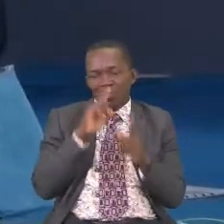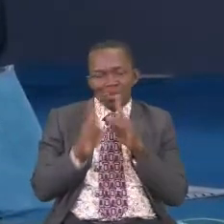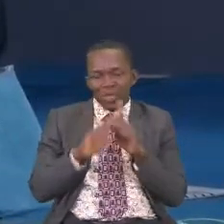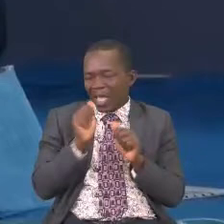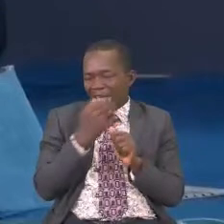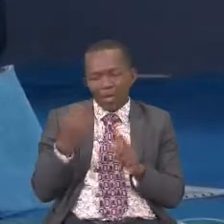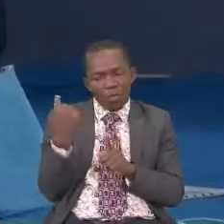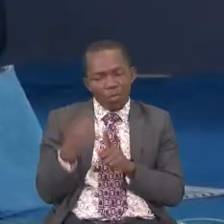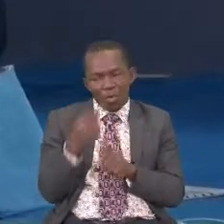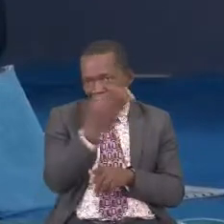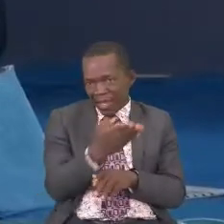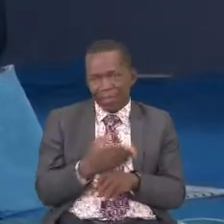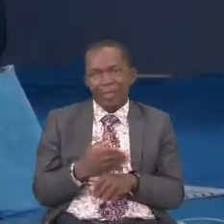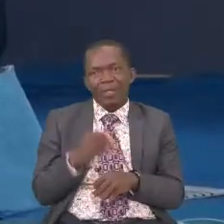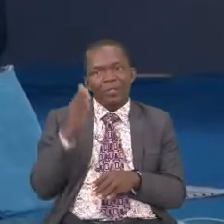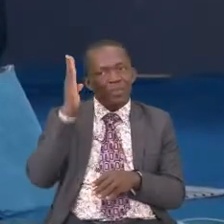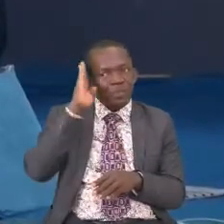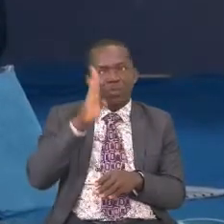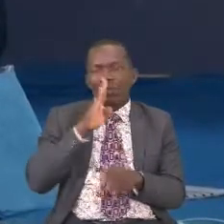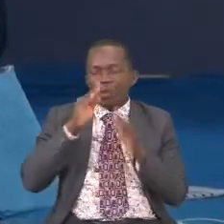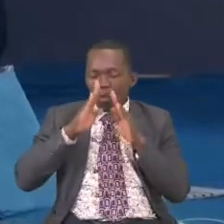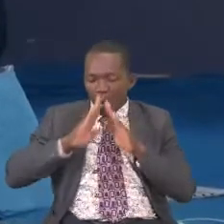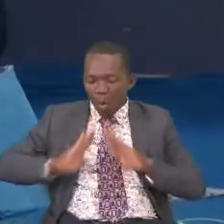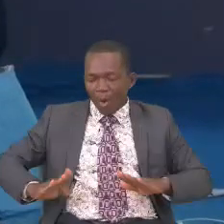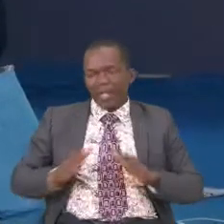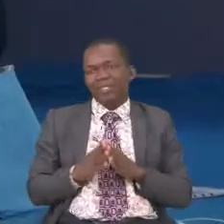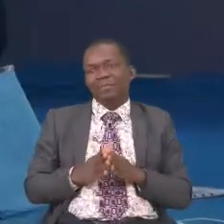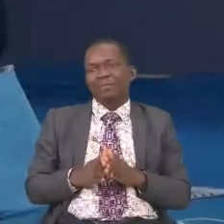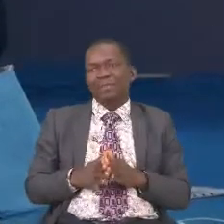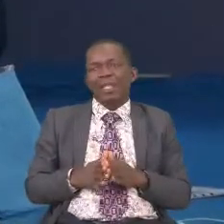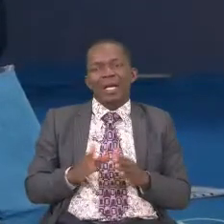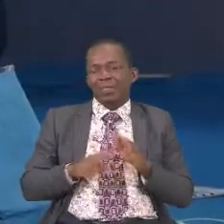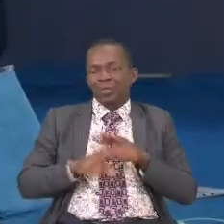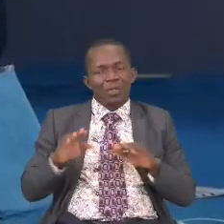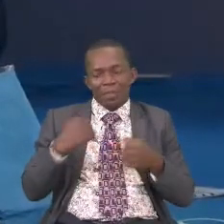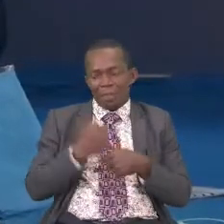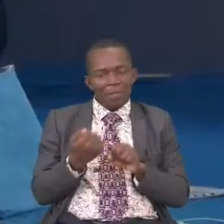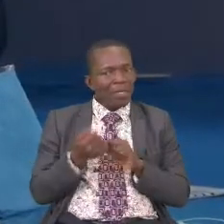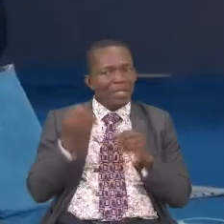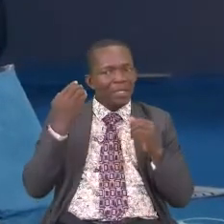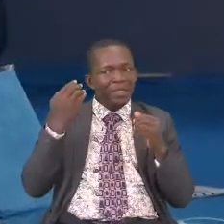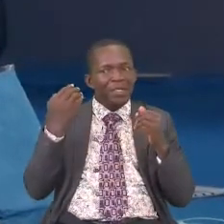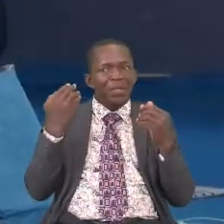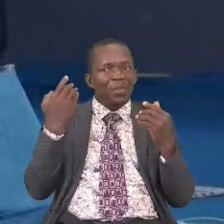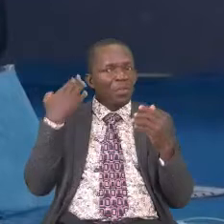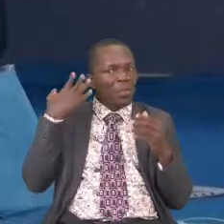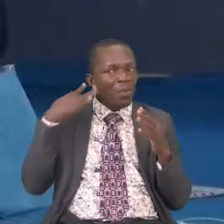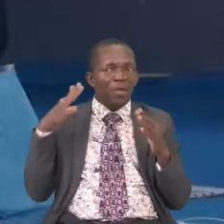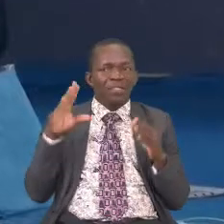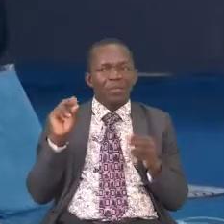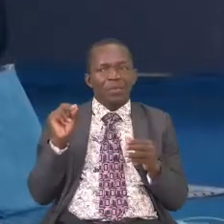faith. Not a faith that is shouting and hollering, and a faith that is, you know, bragging and